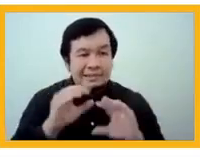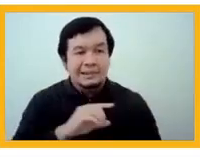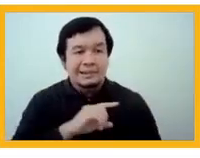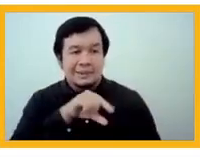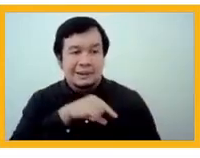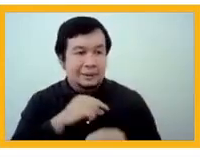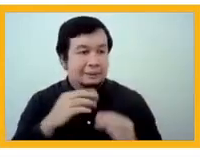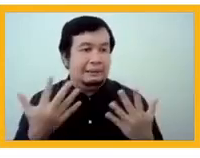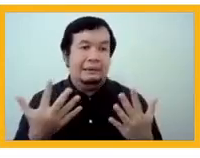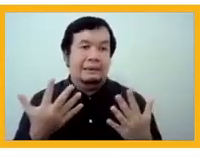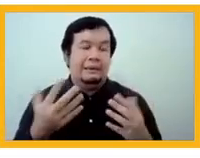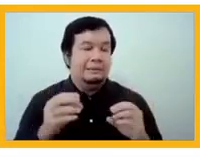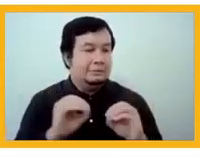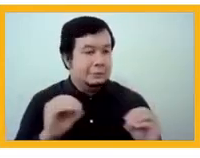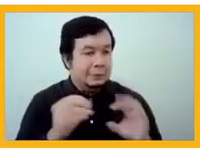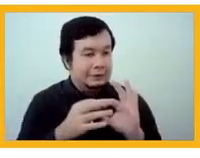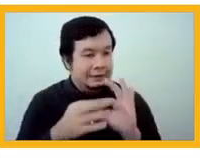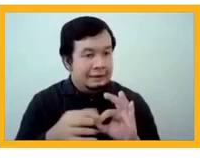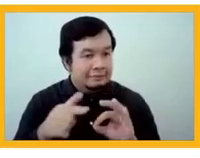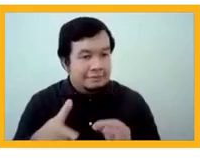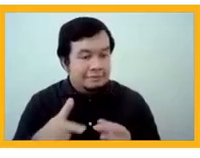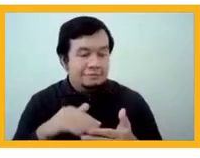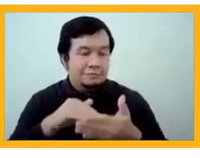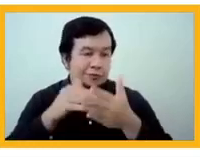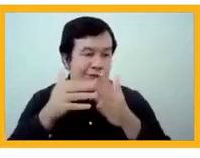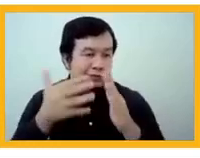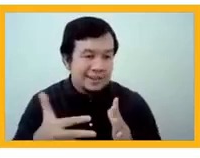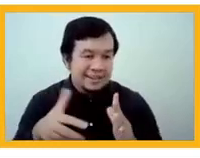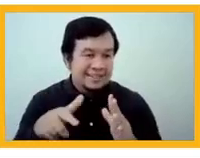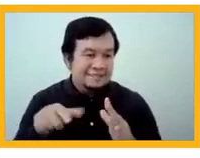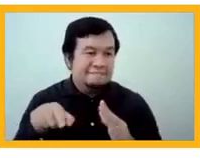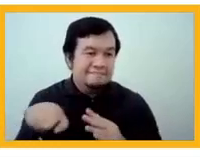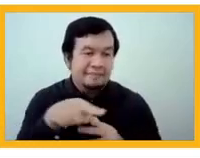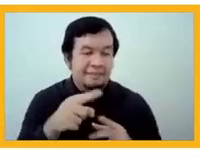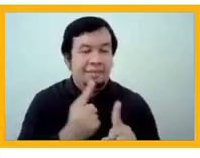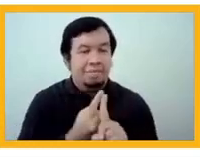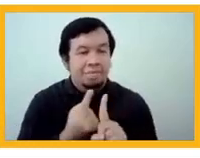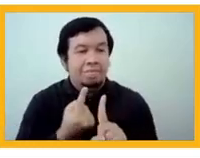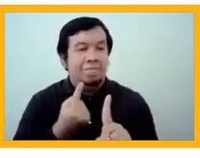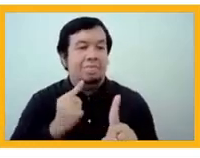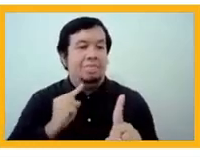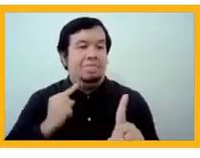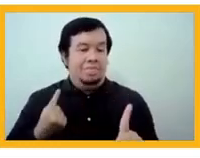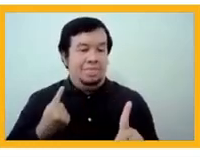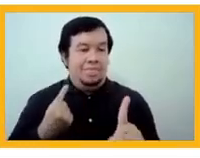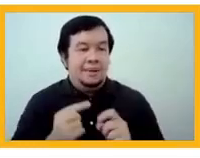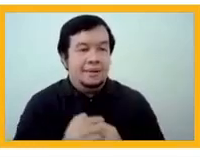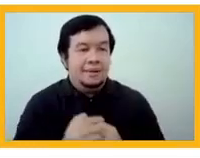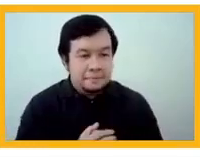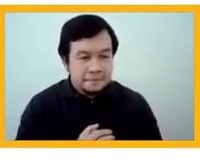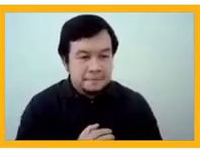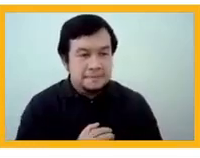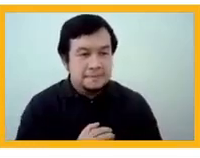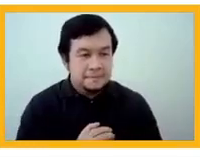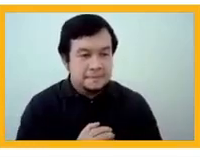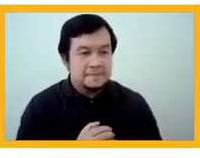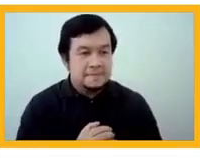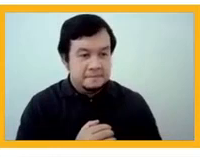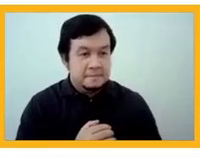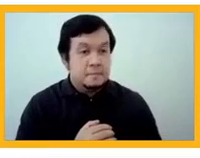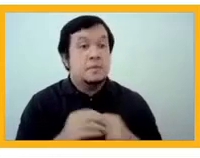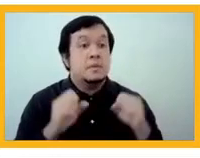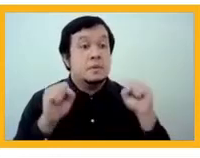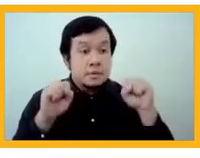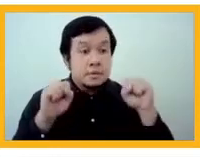they're so far behind. And so, you know, one way to say this is, agar is lecture ke beech mein main aapke samne hindi mein bolne laga, to